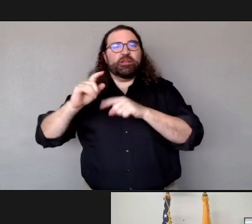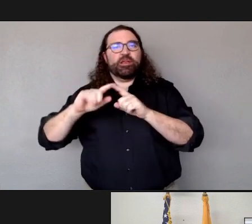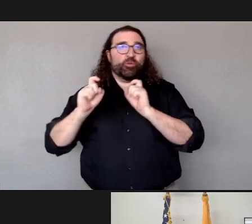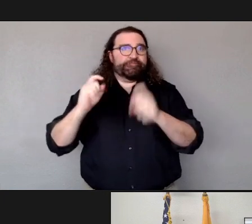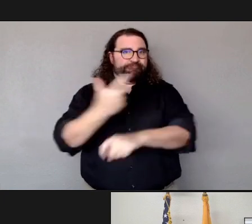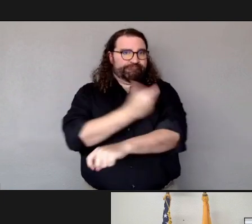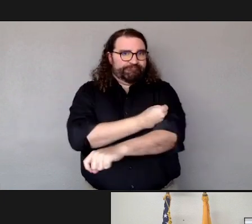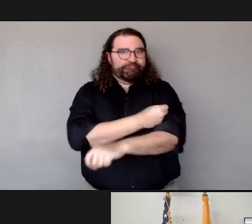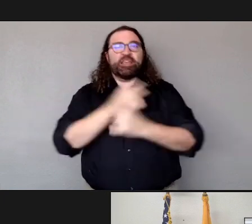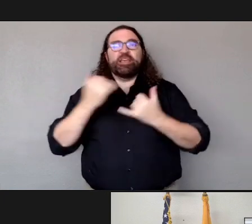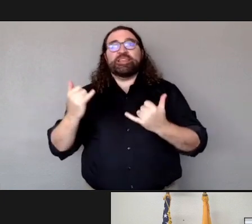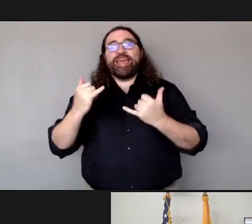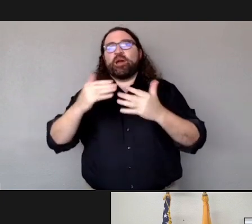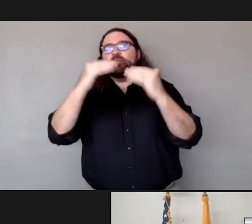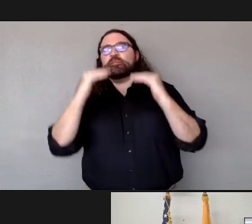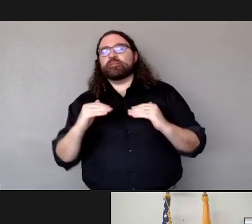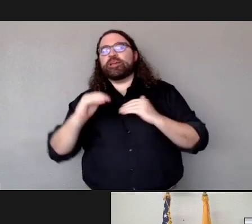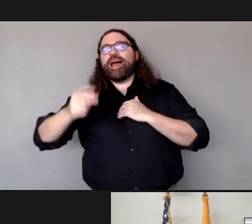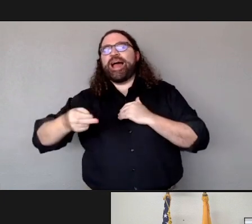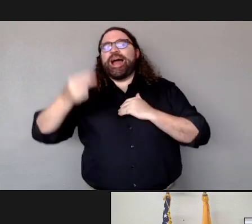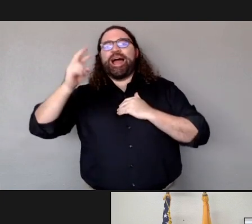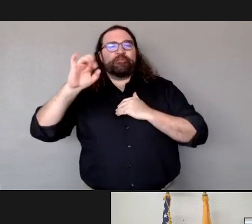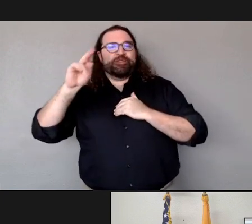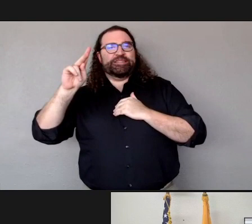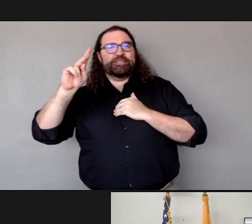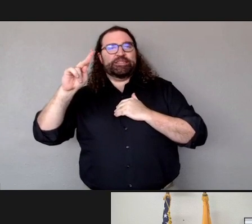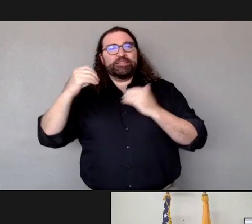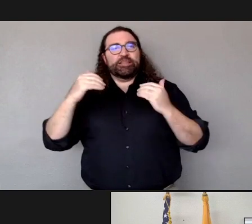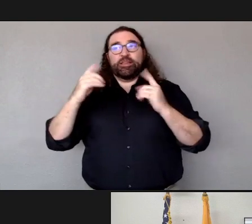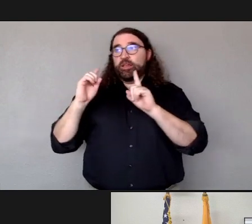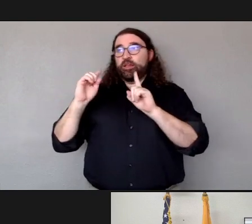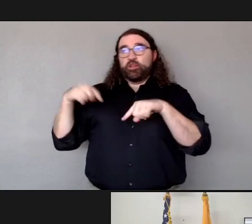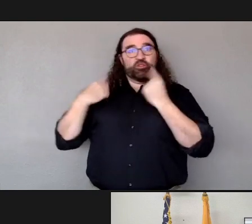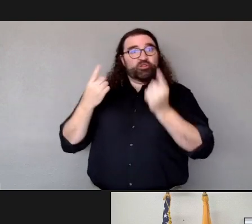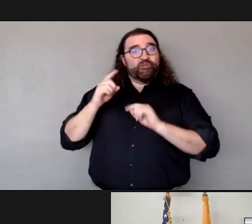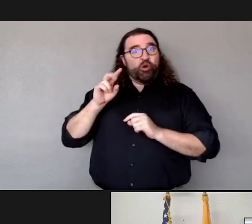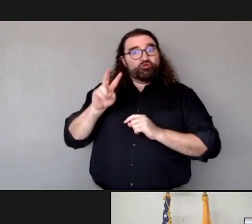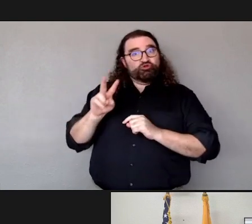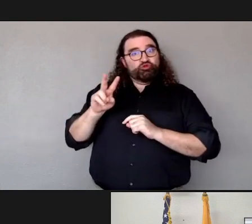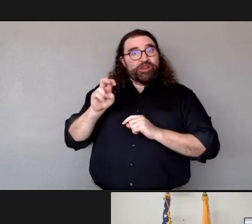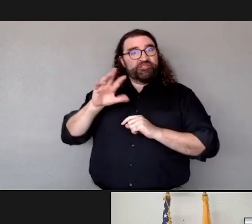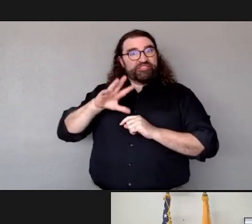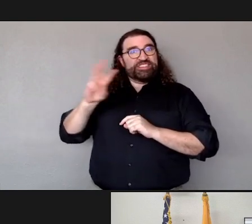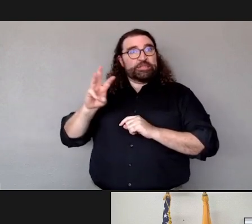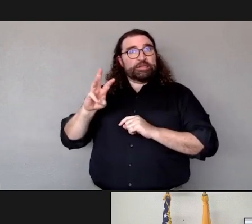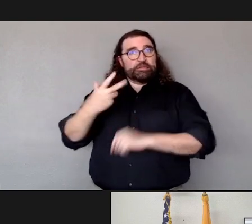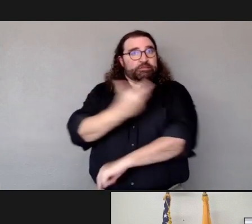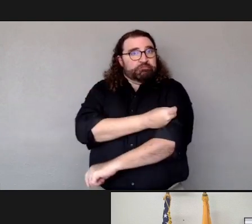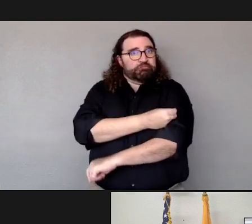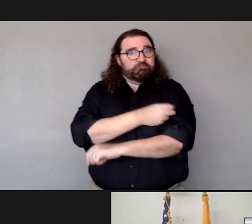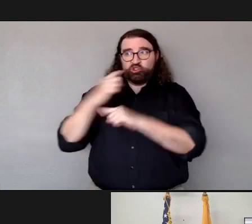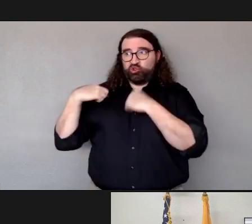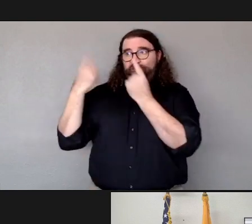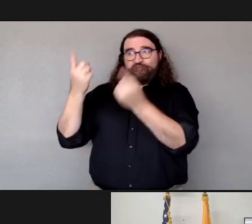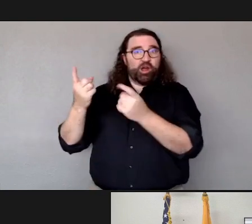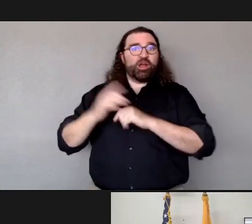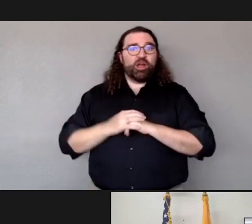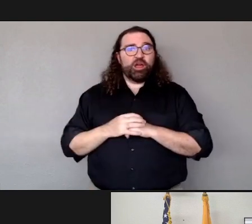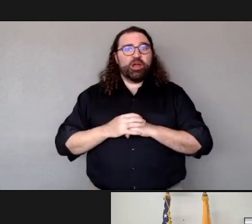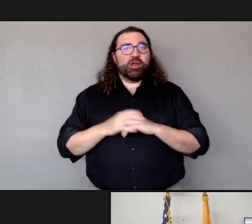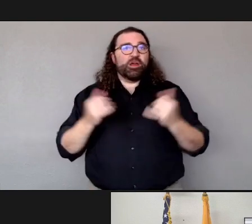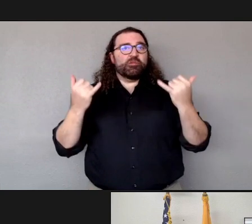vaccinating people in high-risk groups. We have approximately 250 vaccines given so far. We